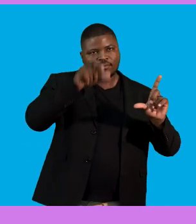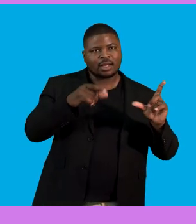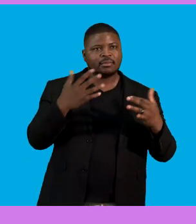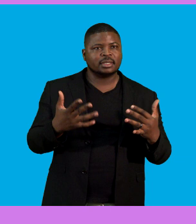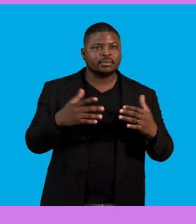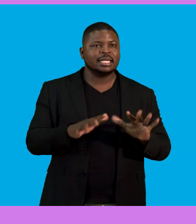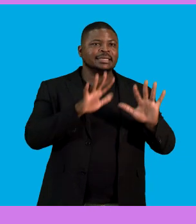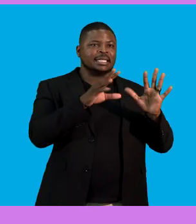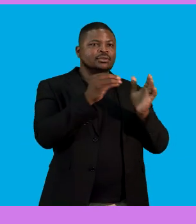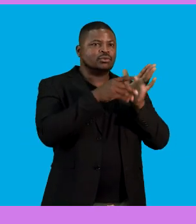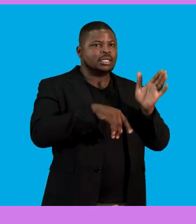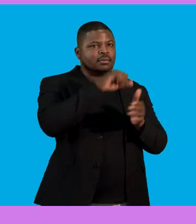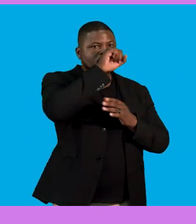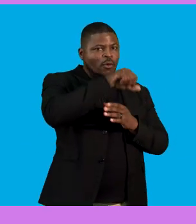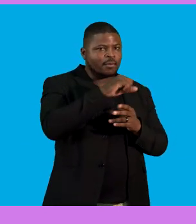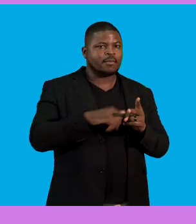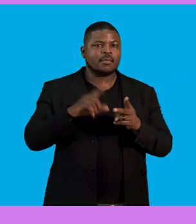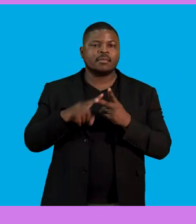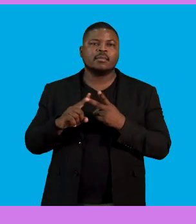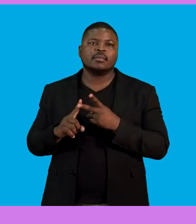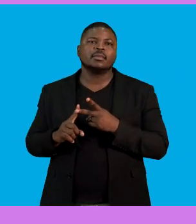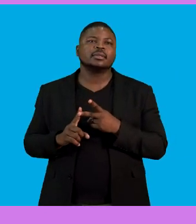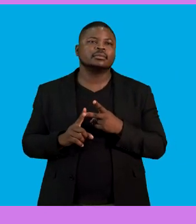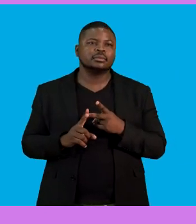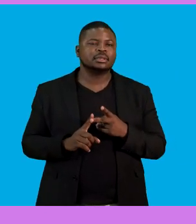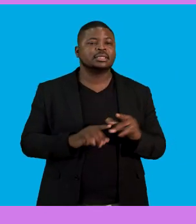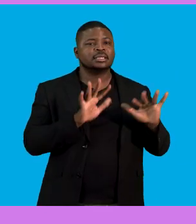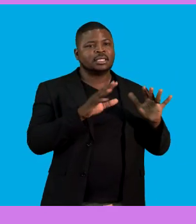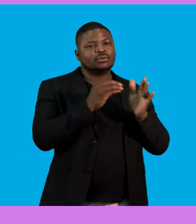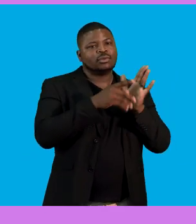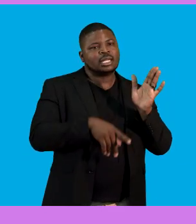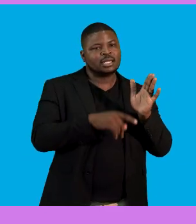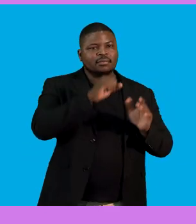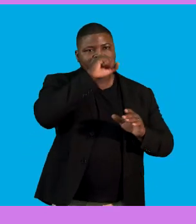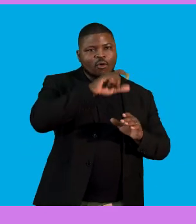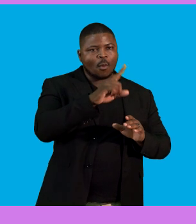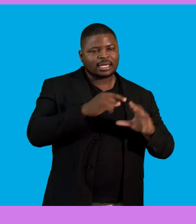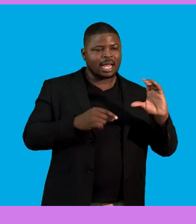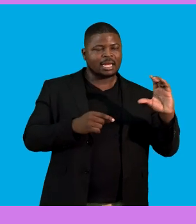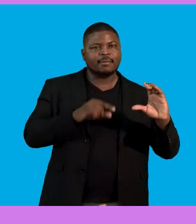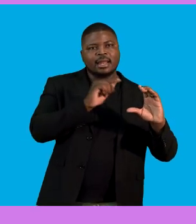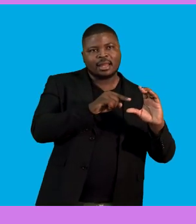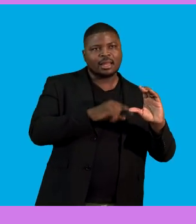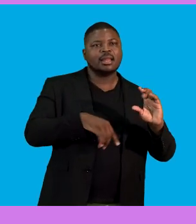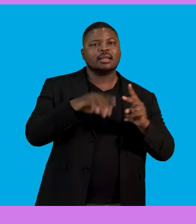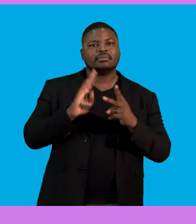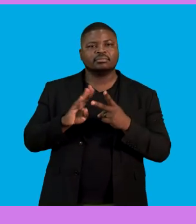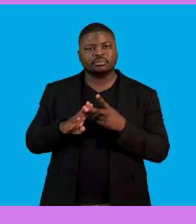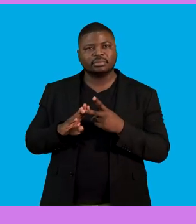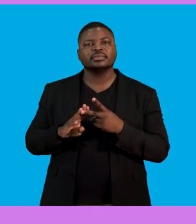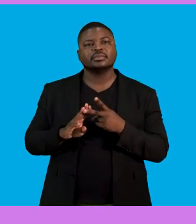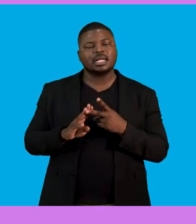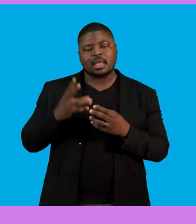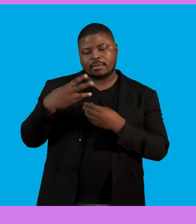It means 10 students liked them. 10 learners liked the caramel flavor. And